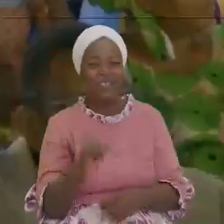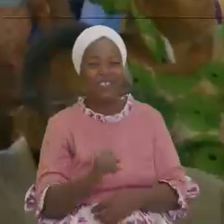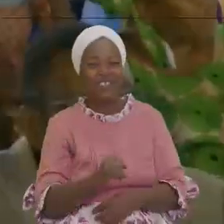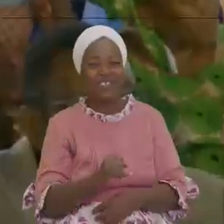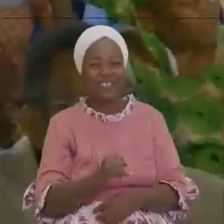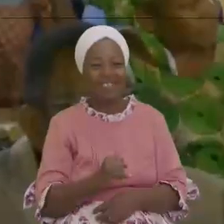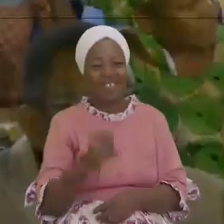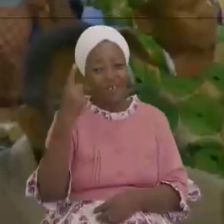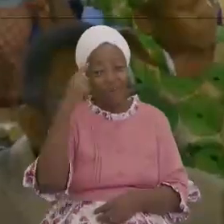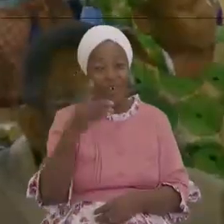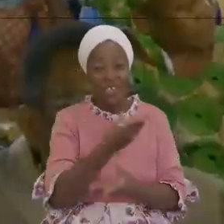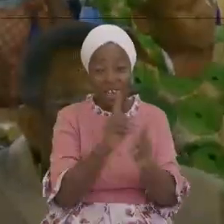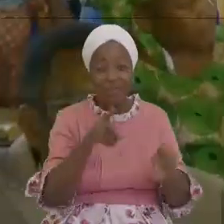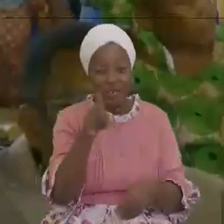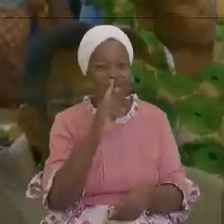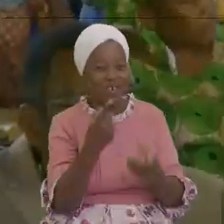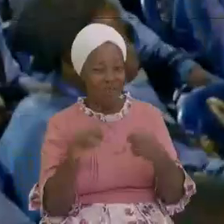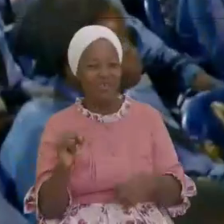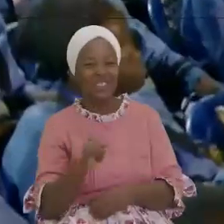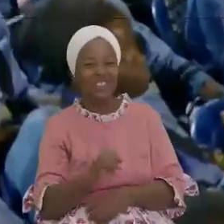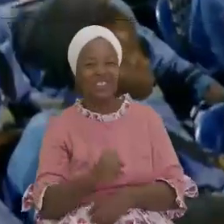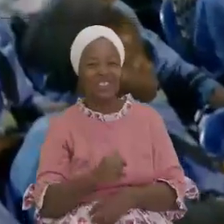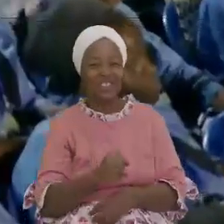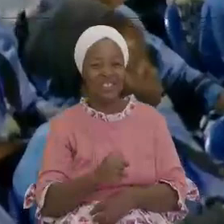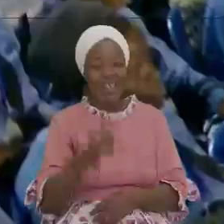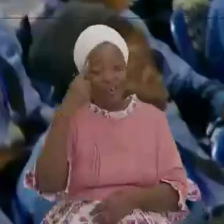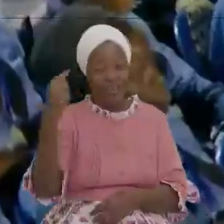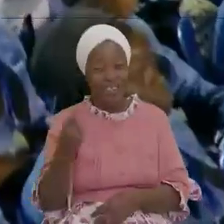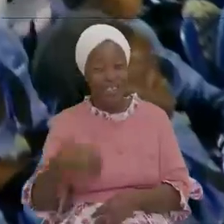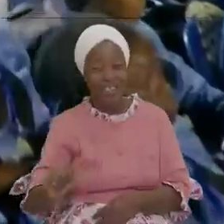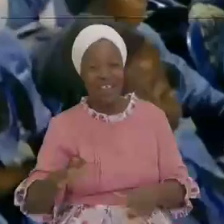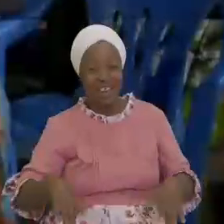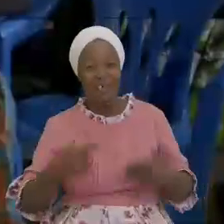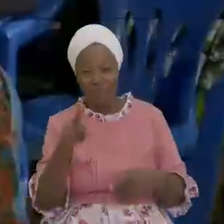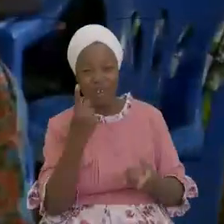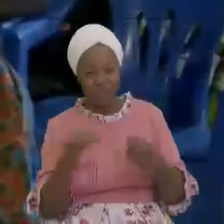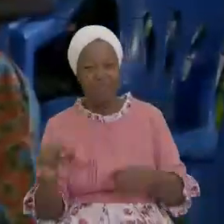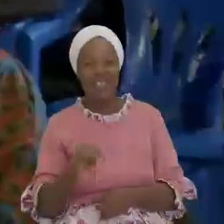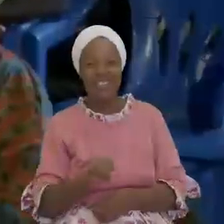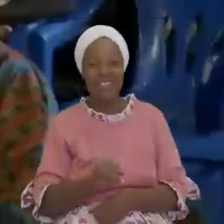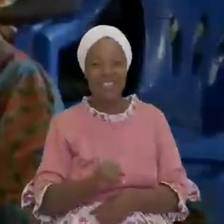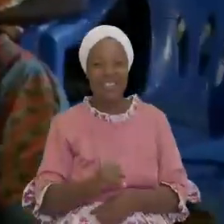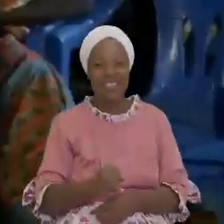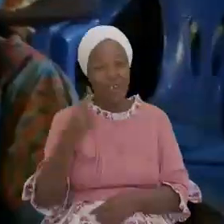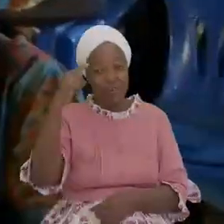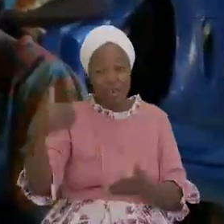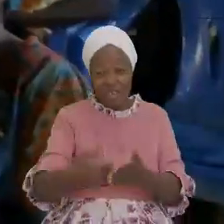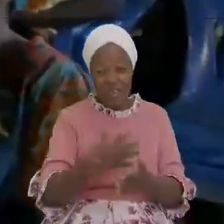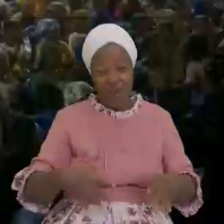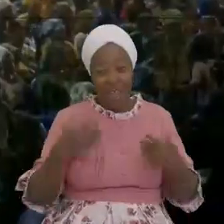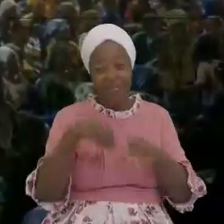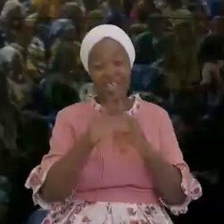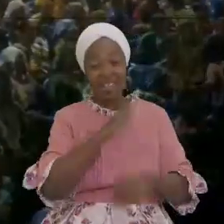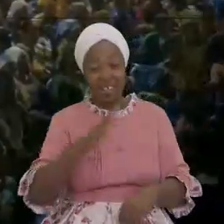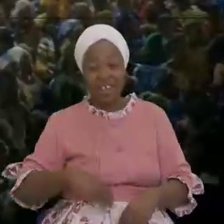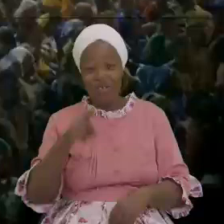For deliverance, you are coming. For eternal life, you are coming. For a new life in Christ, you